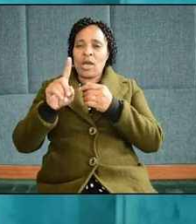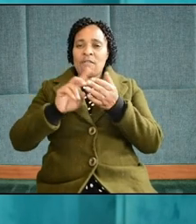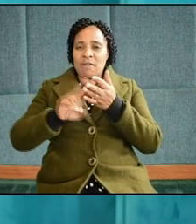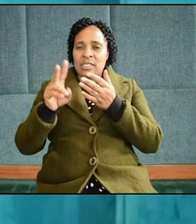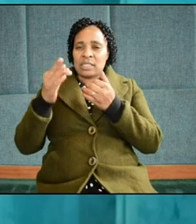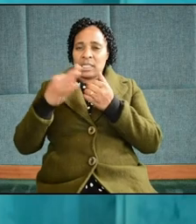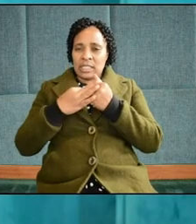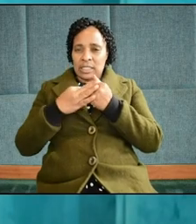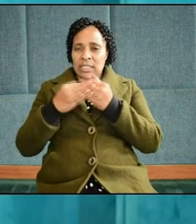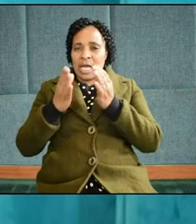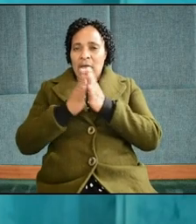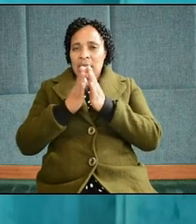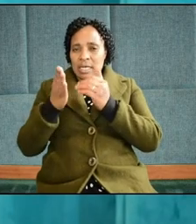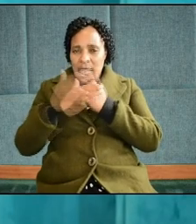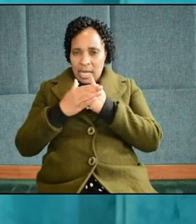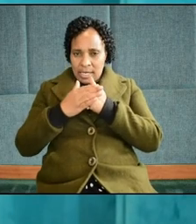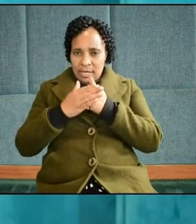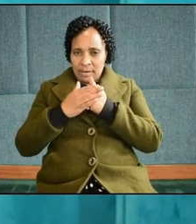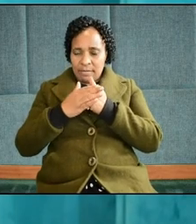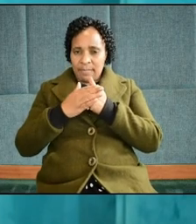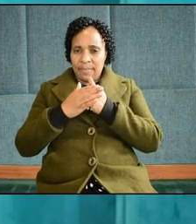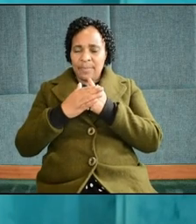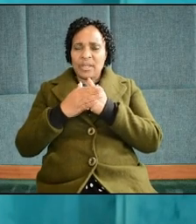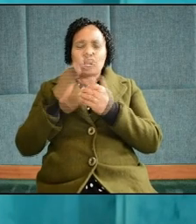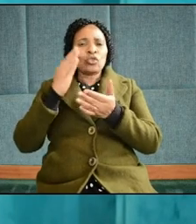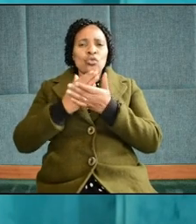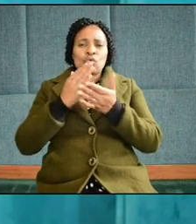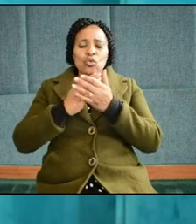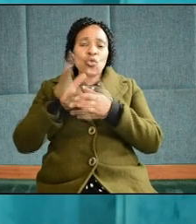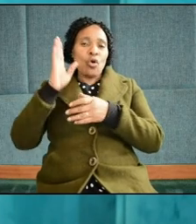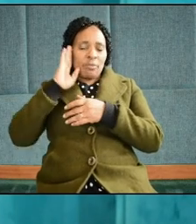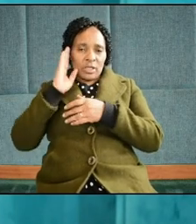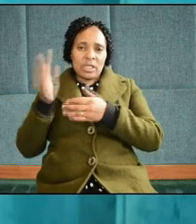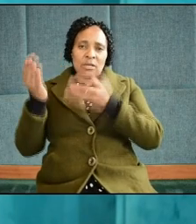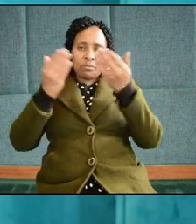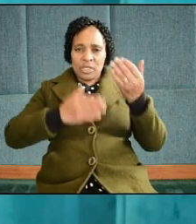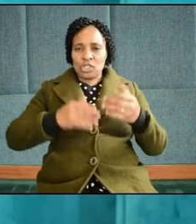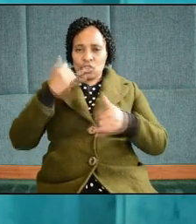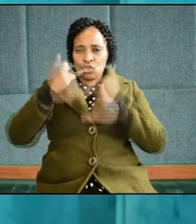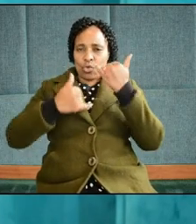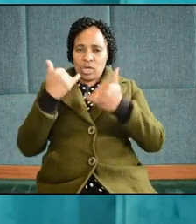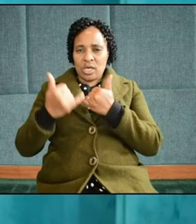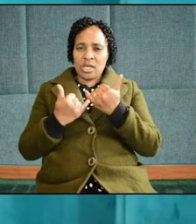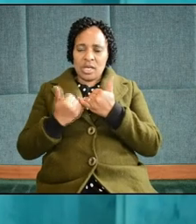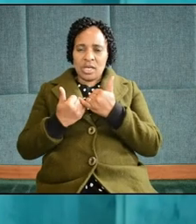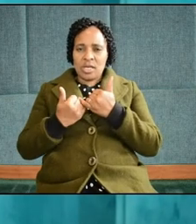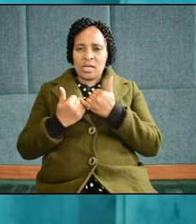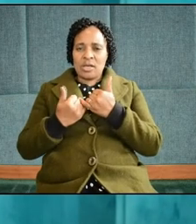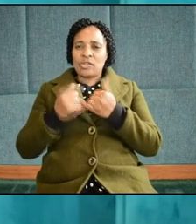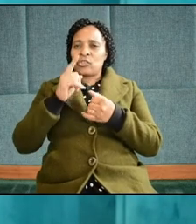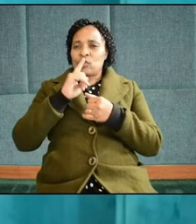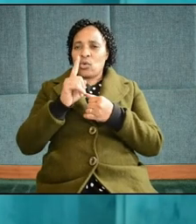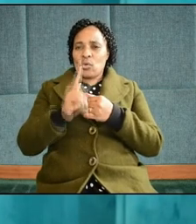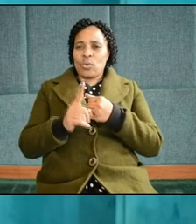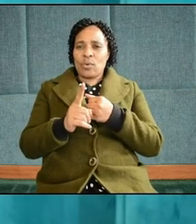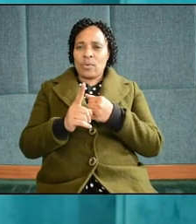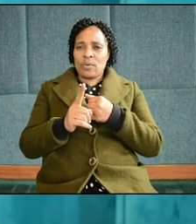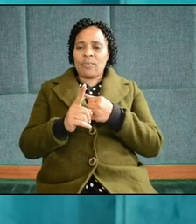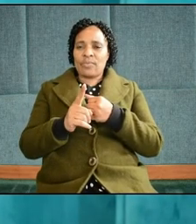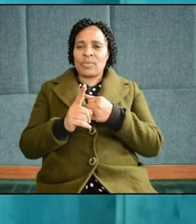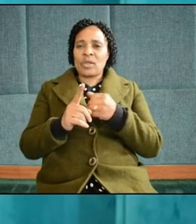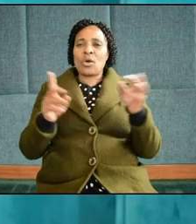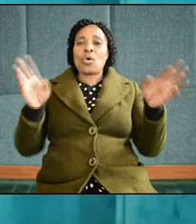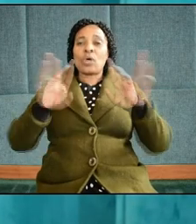1 Peter 1:8-9. And it is true that obedience brings joy. So we